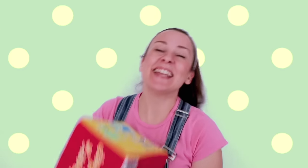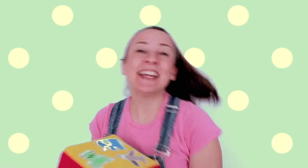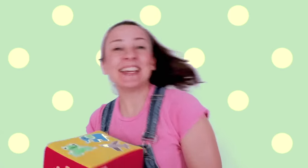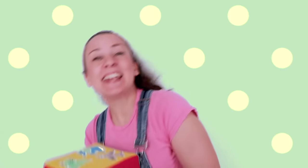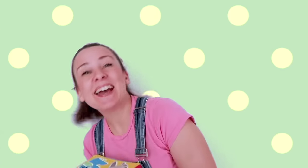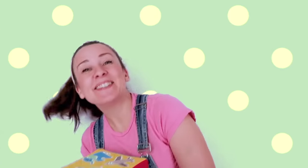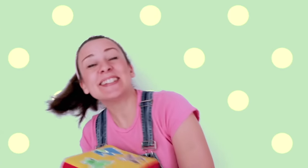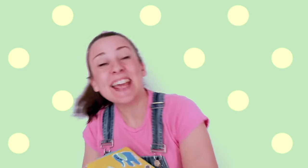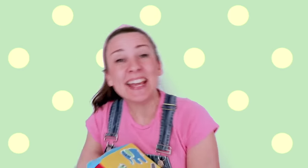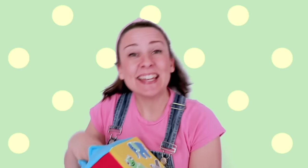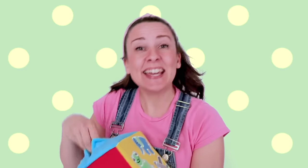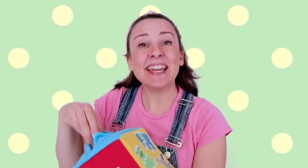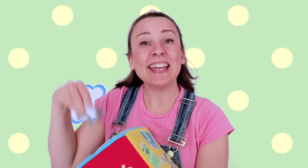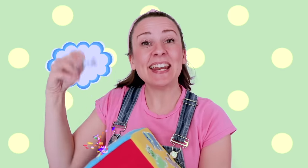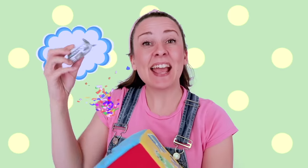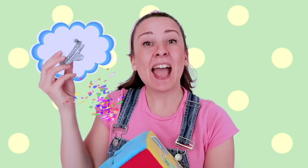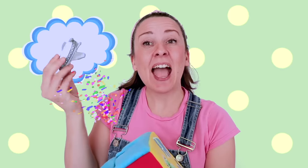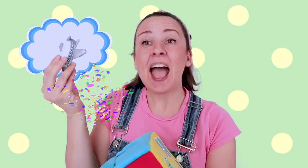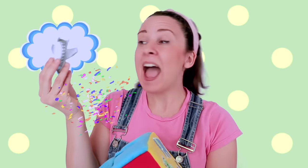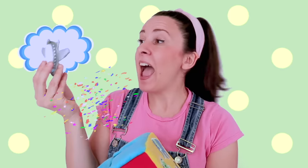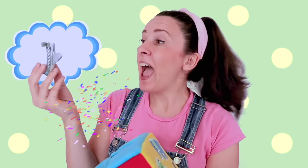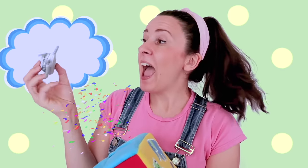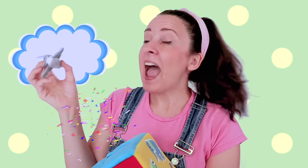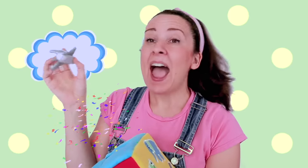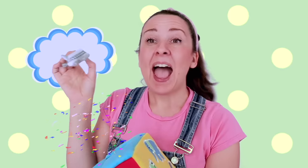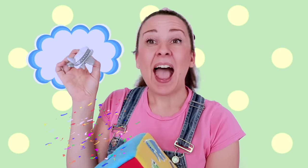out, take it out, take it.